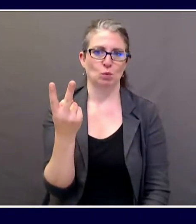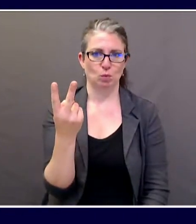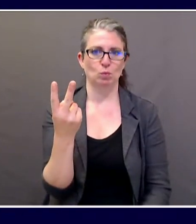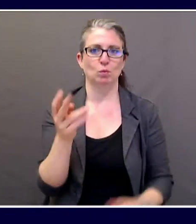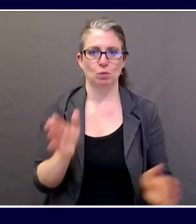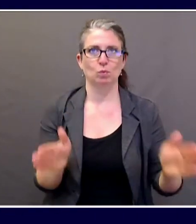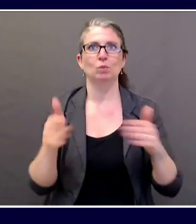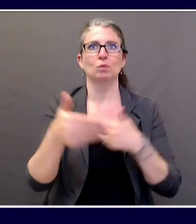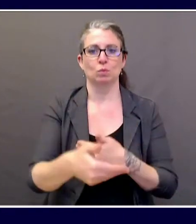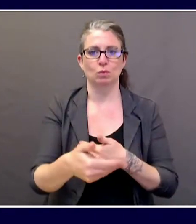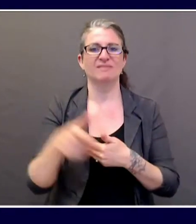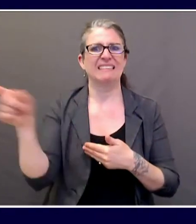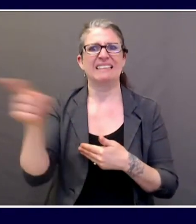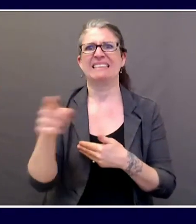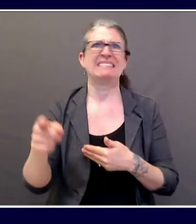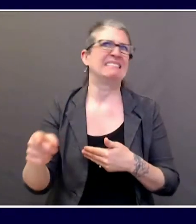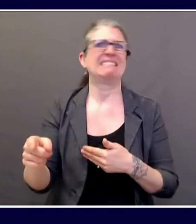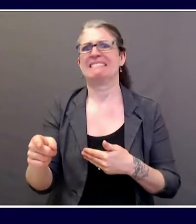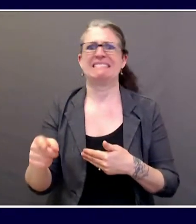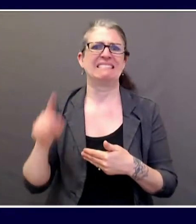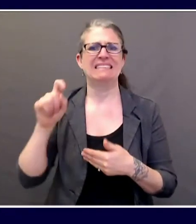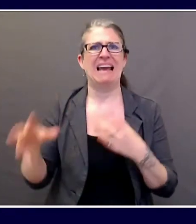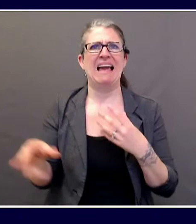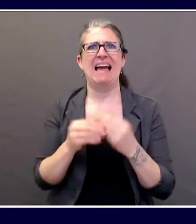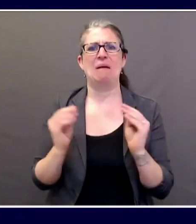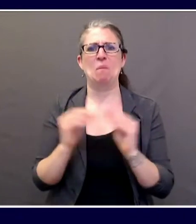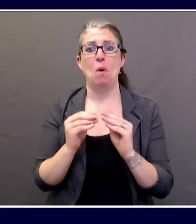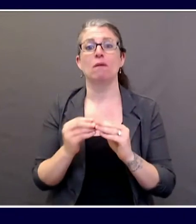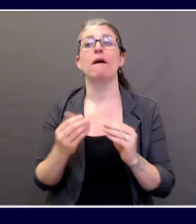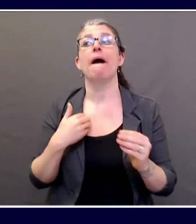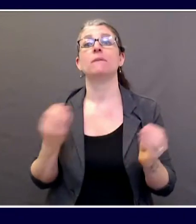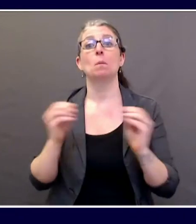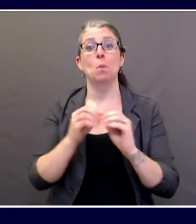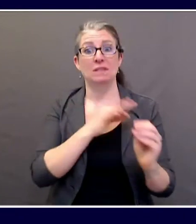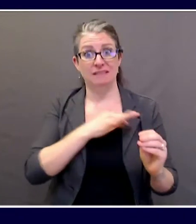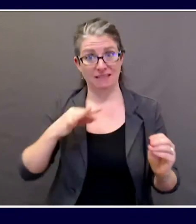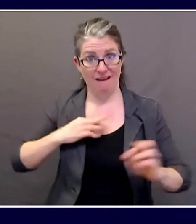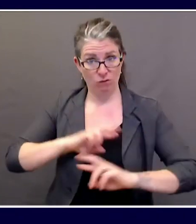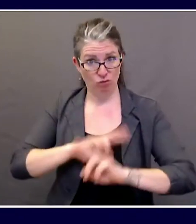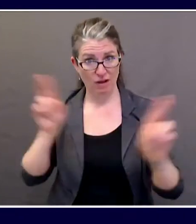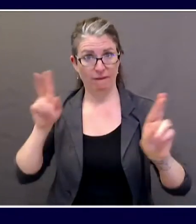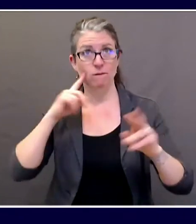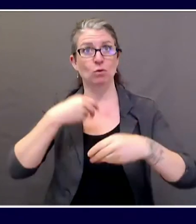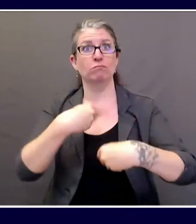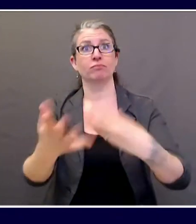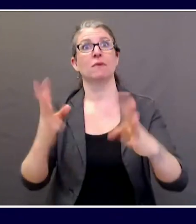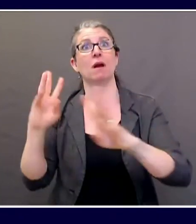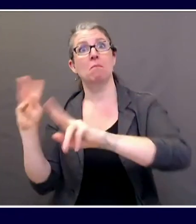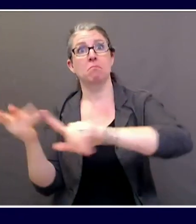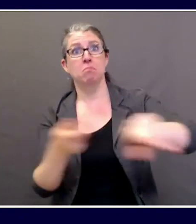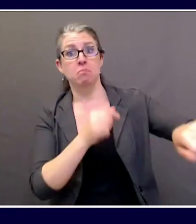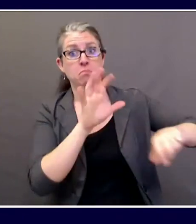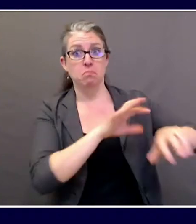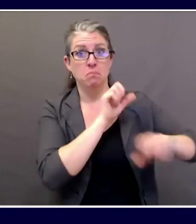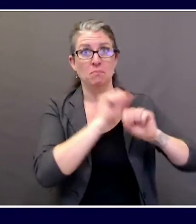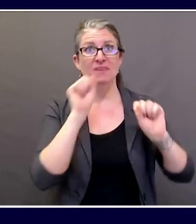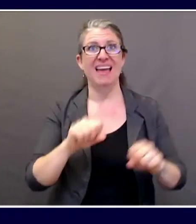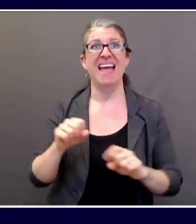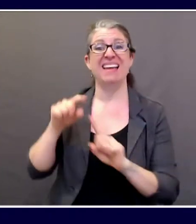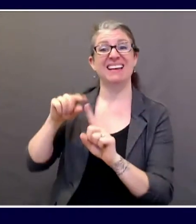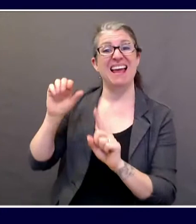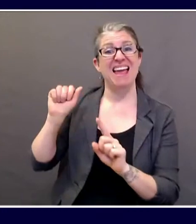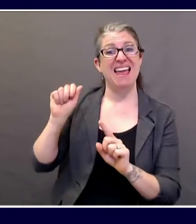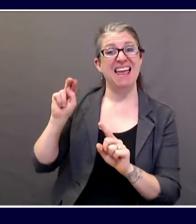administer more. And as I've noted, Bonnie, we've got more work to do in Androscoggin County. So as a result of that, they will be getting